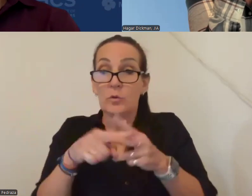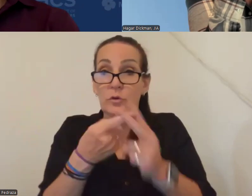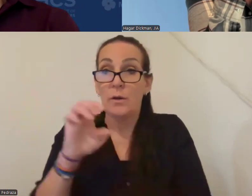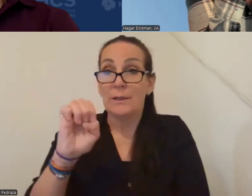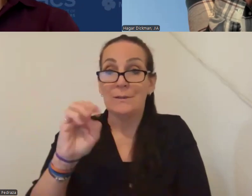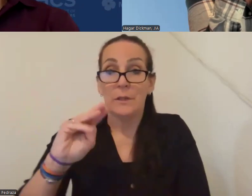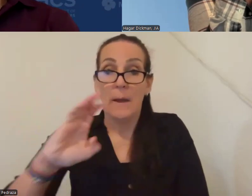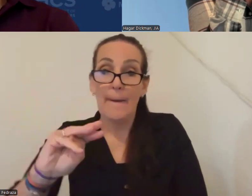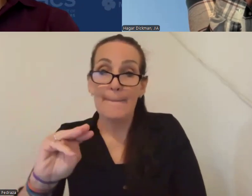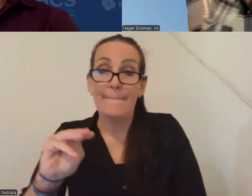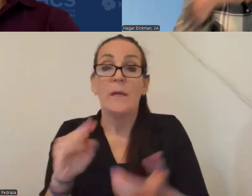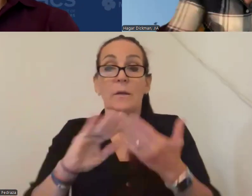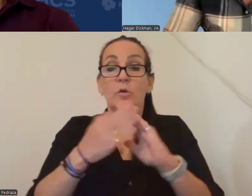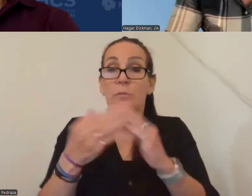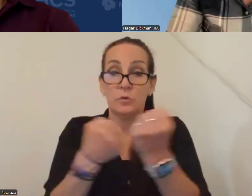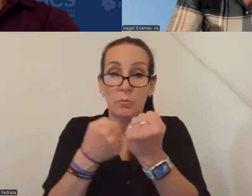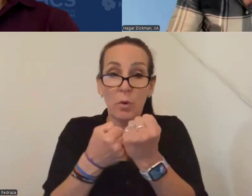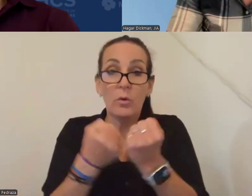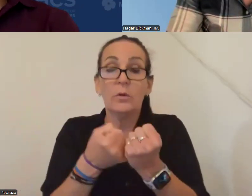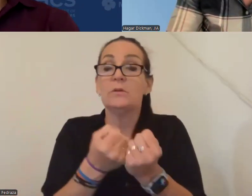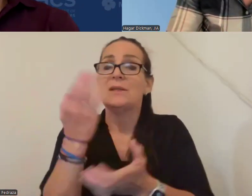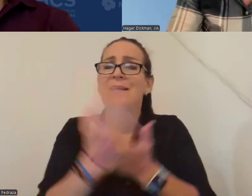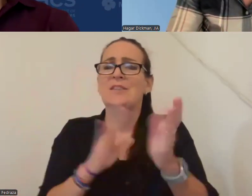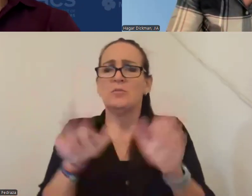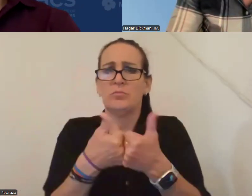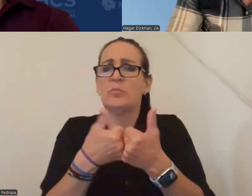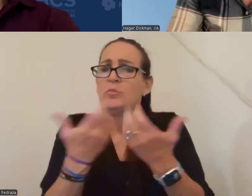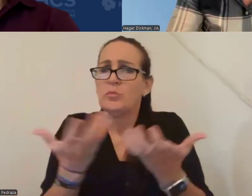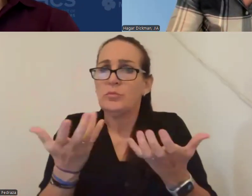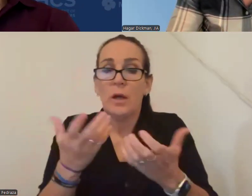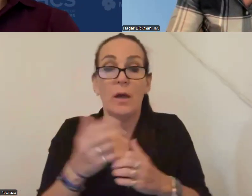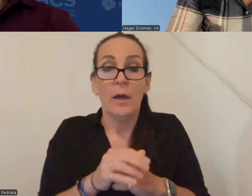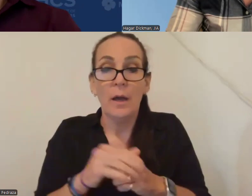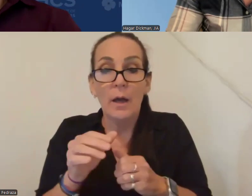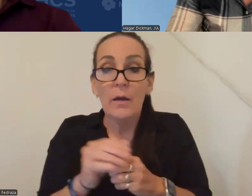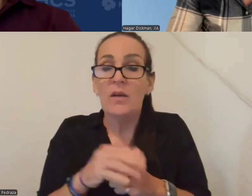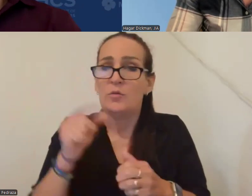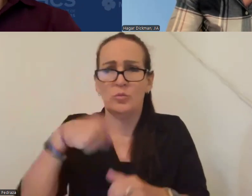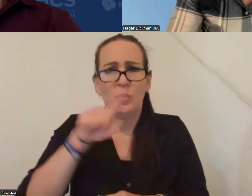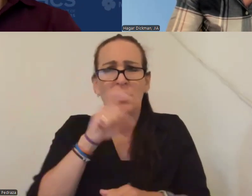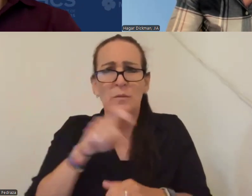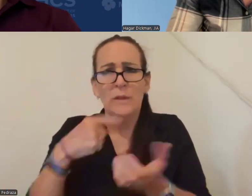What have been challenges there? What are we, having to address there?